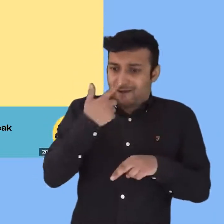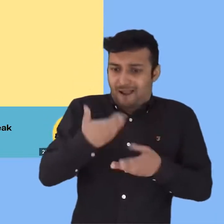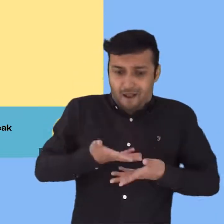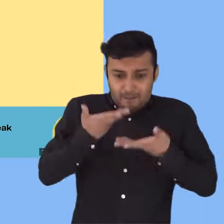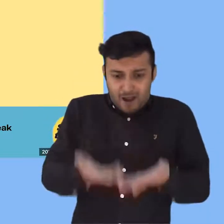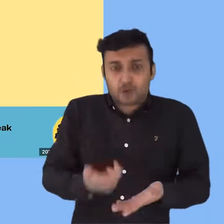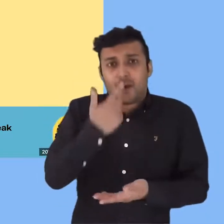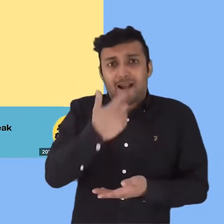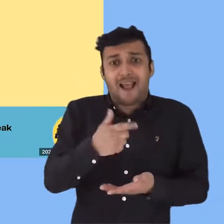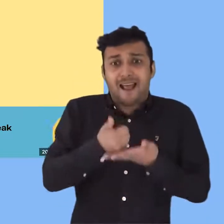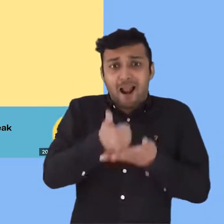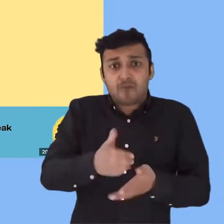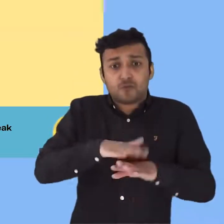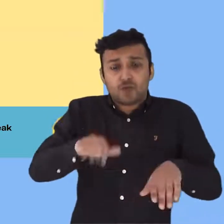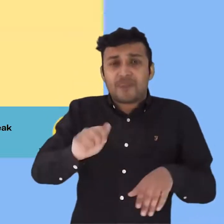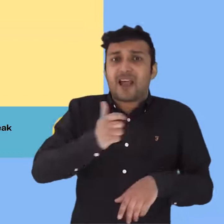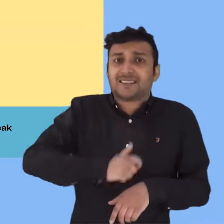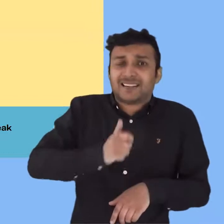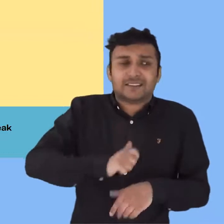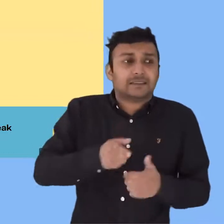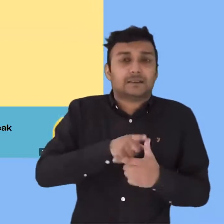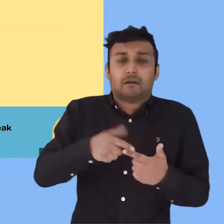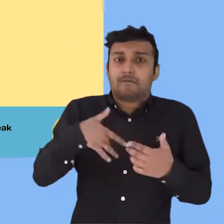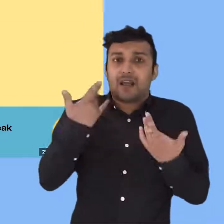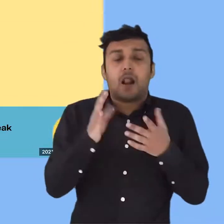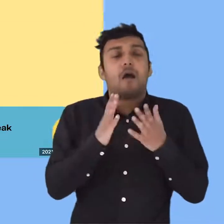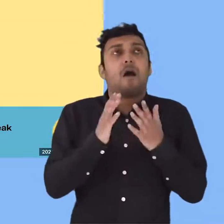of identity, their connection to their family, to